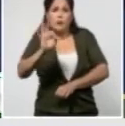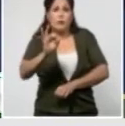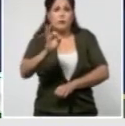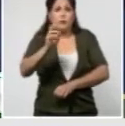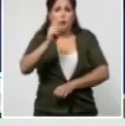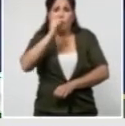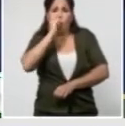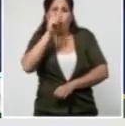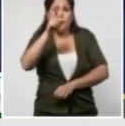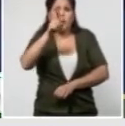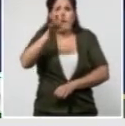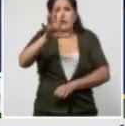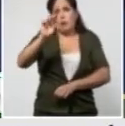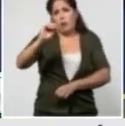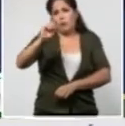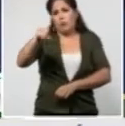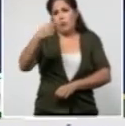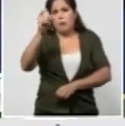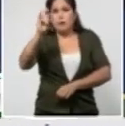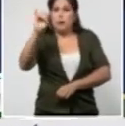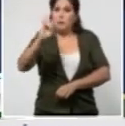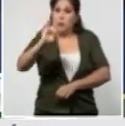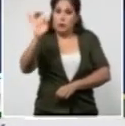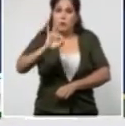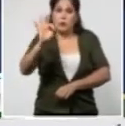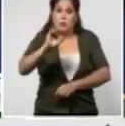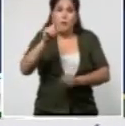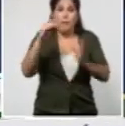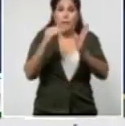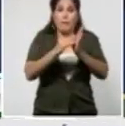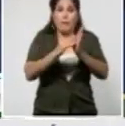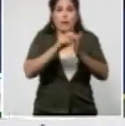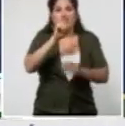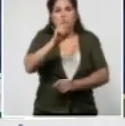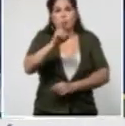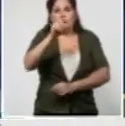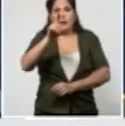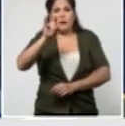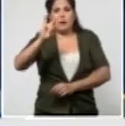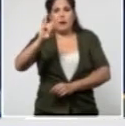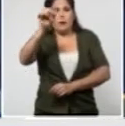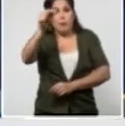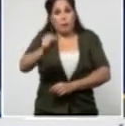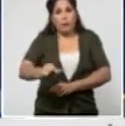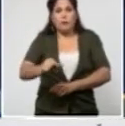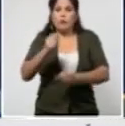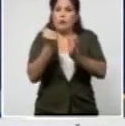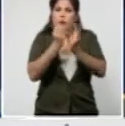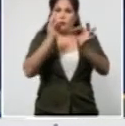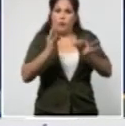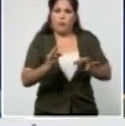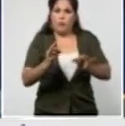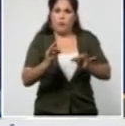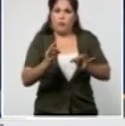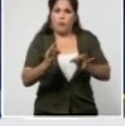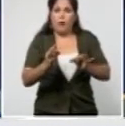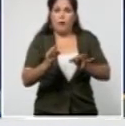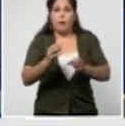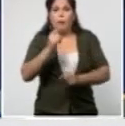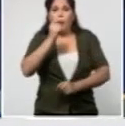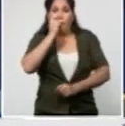and 50.6% is male, with 1,216 confirmed cases.